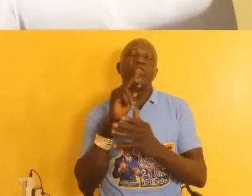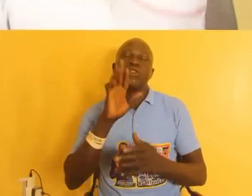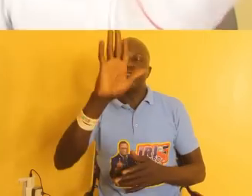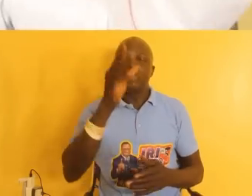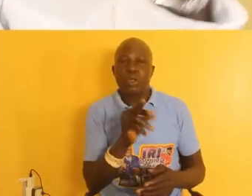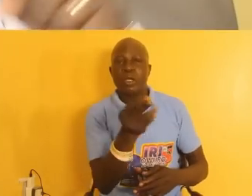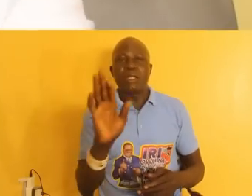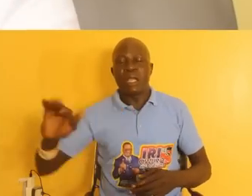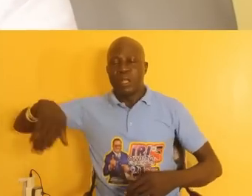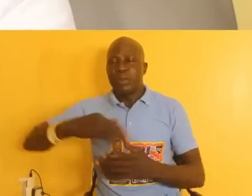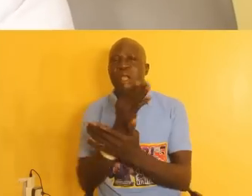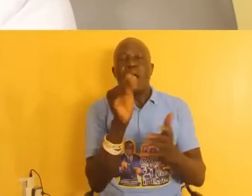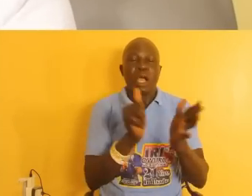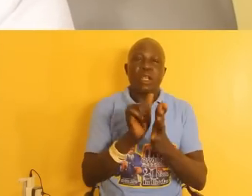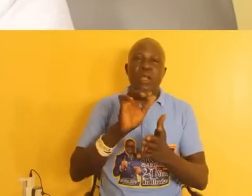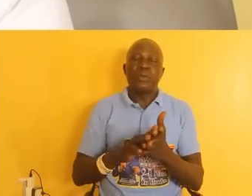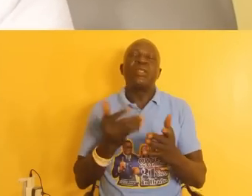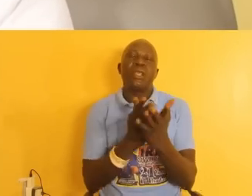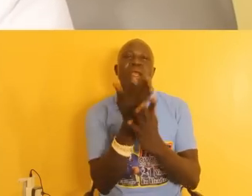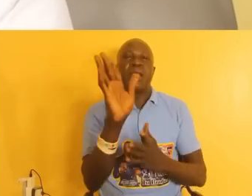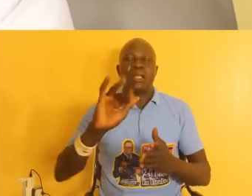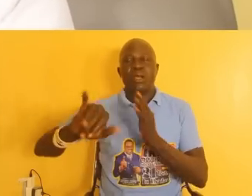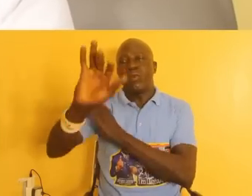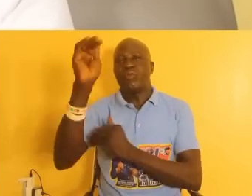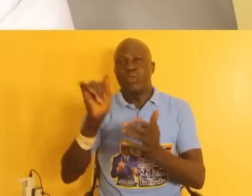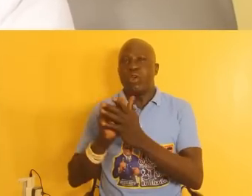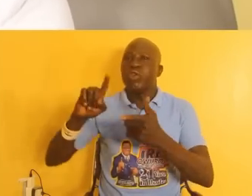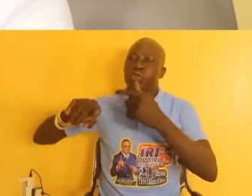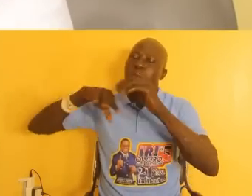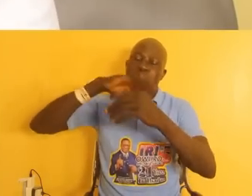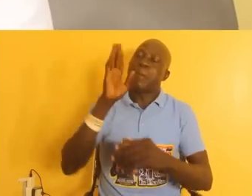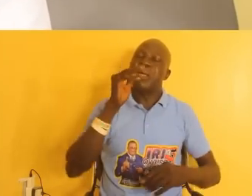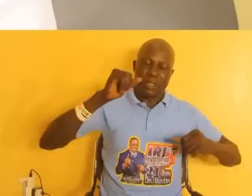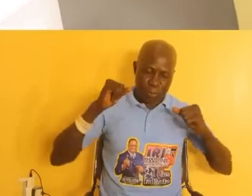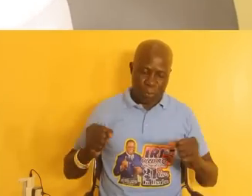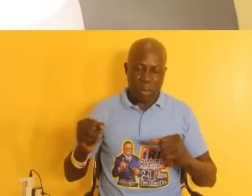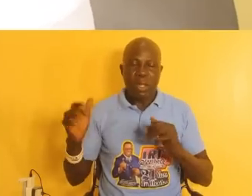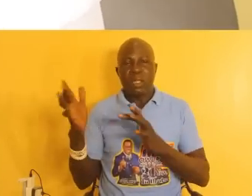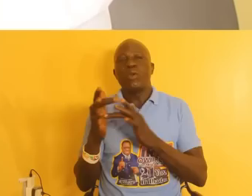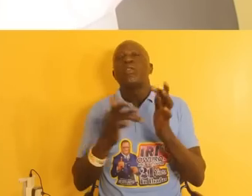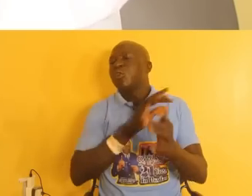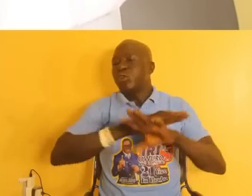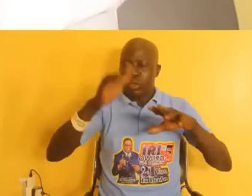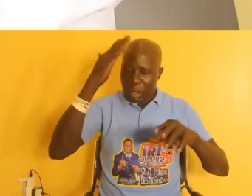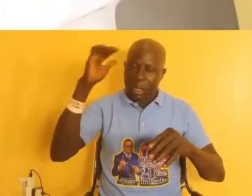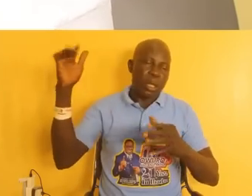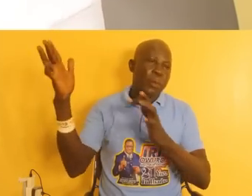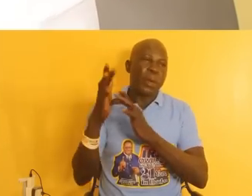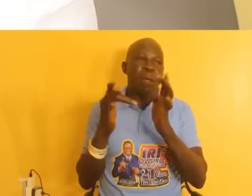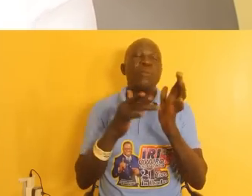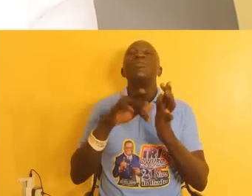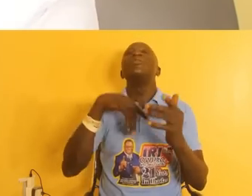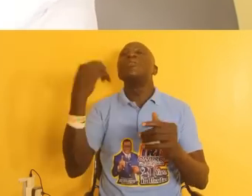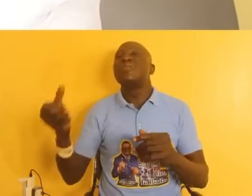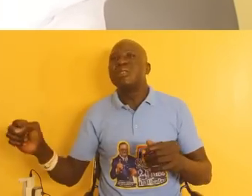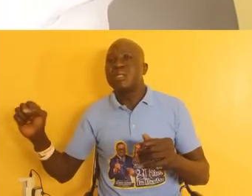and thy hand. And thy hand. Owo otun Olorun. The right hand of God. Bi ki agbara wa. Where there's power. Oh, Bibeli ni. Don't see the Bible. Bibeli wi pe. The